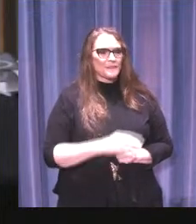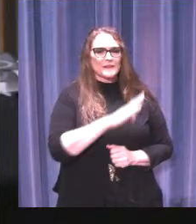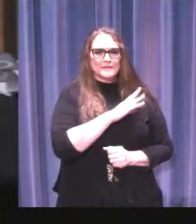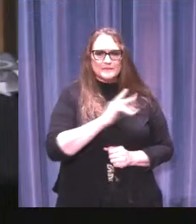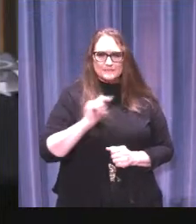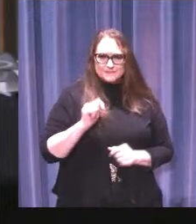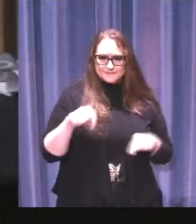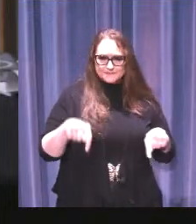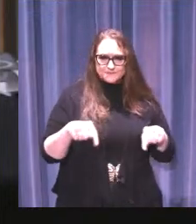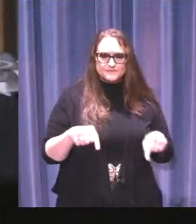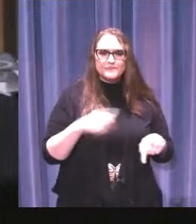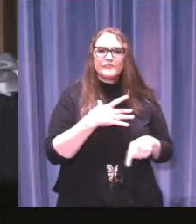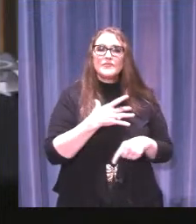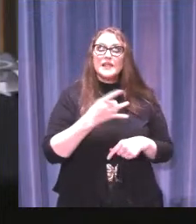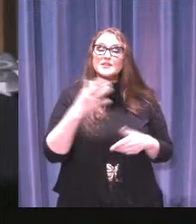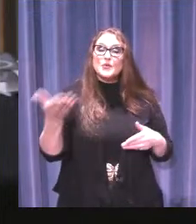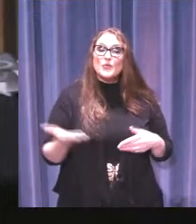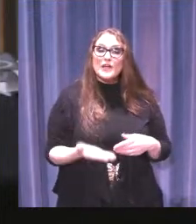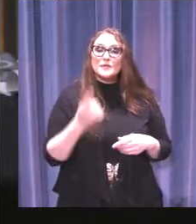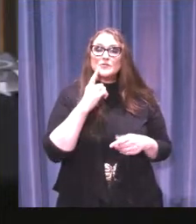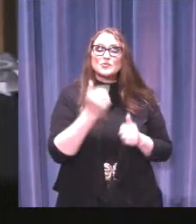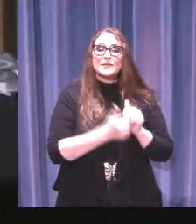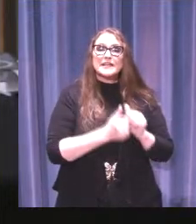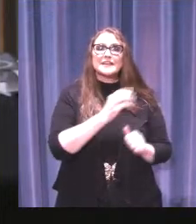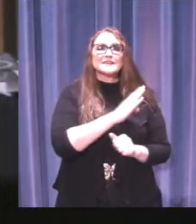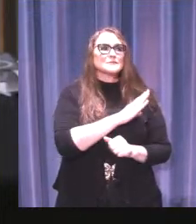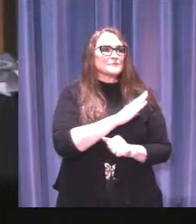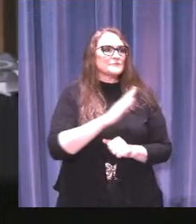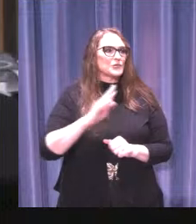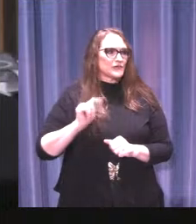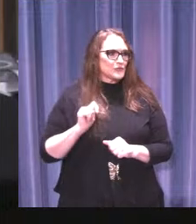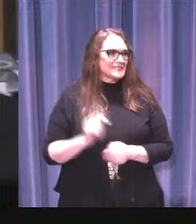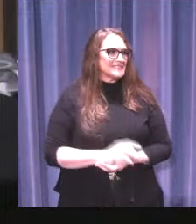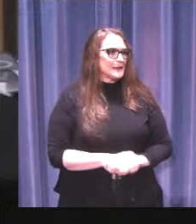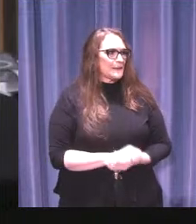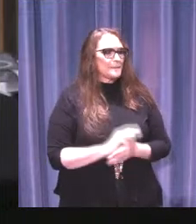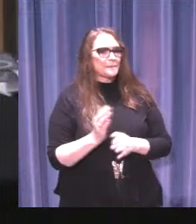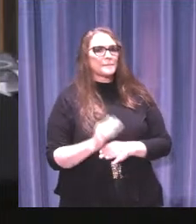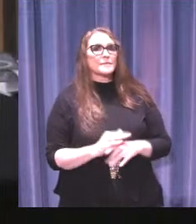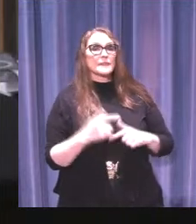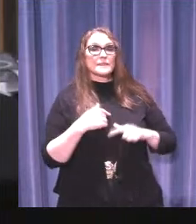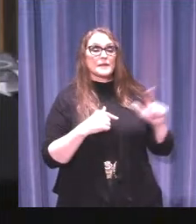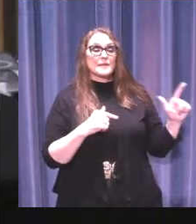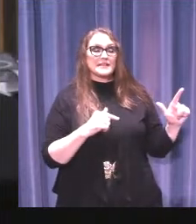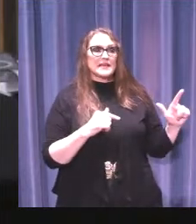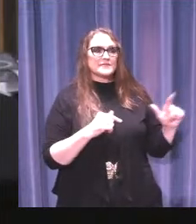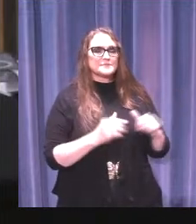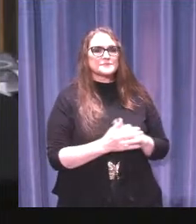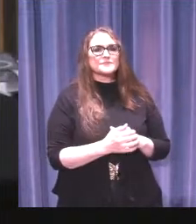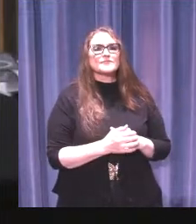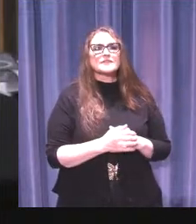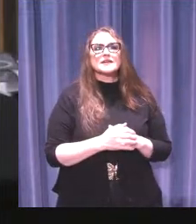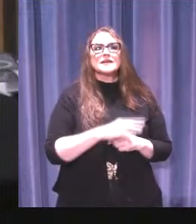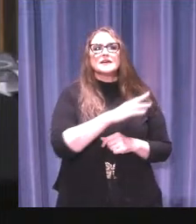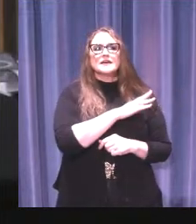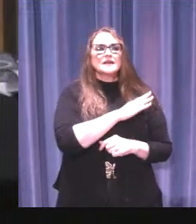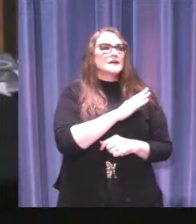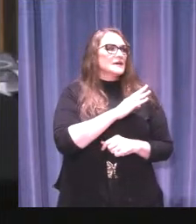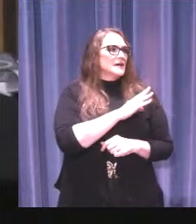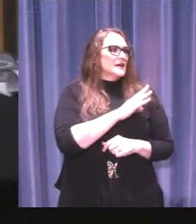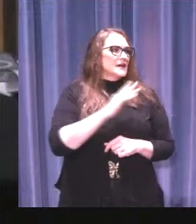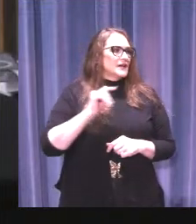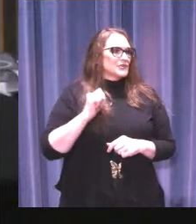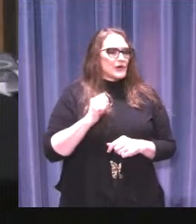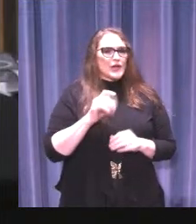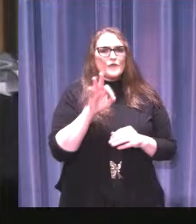Trustees, and I would like to welcome you to each Board of Trustee. To my left, your right, is Trustee Freeman.